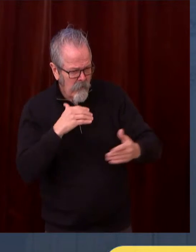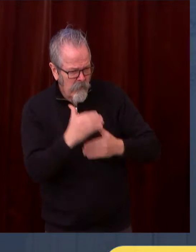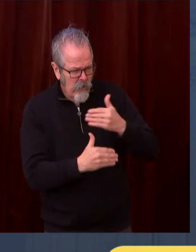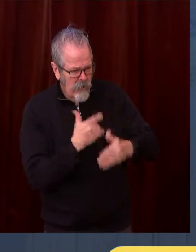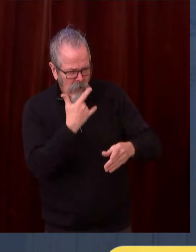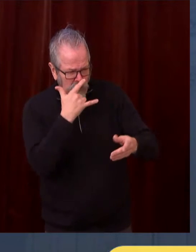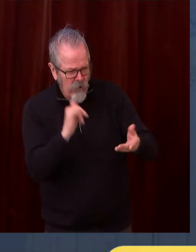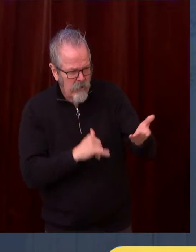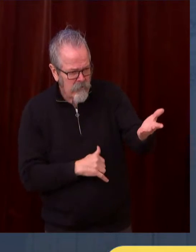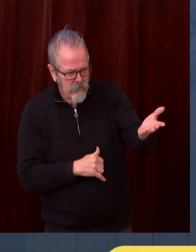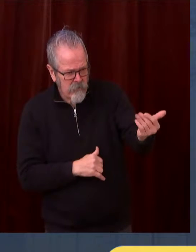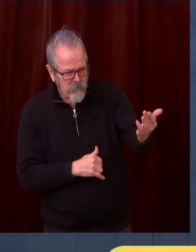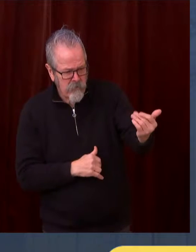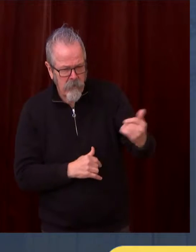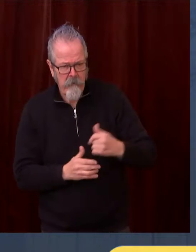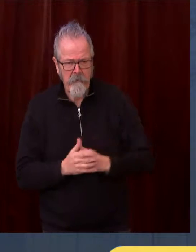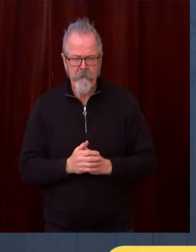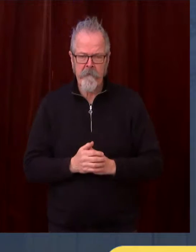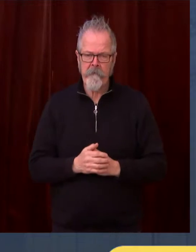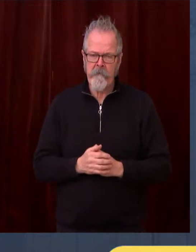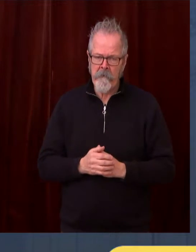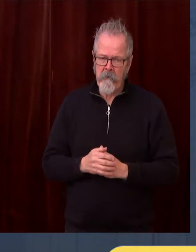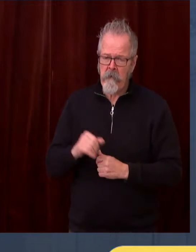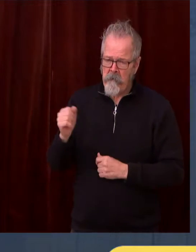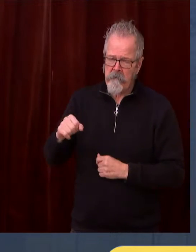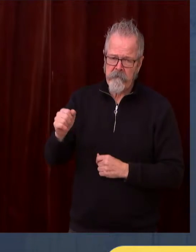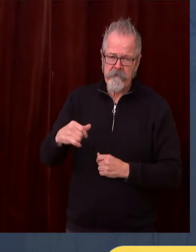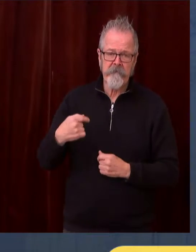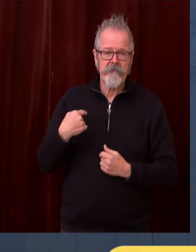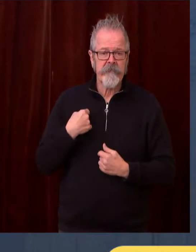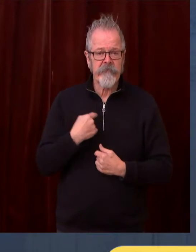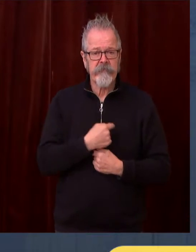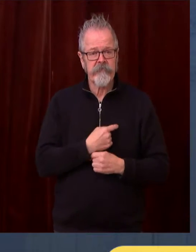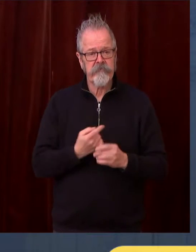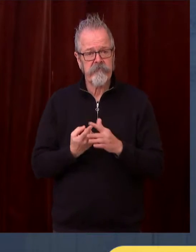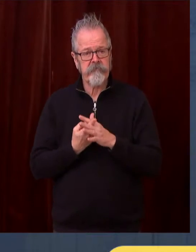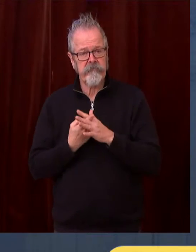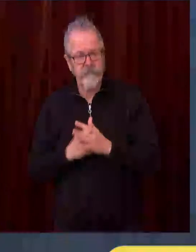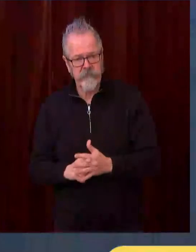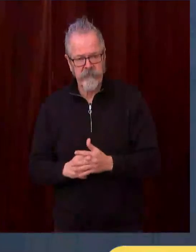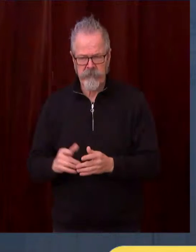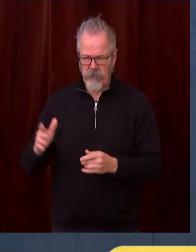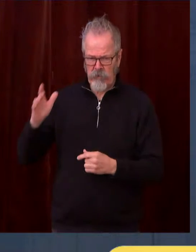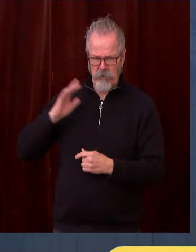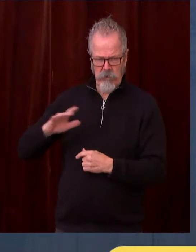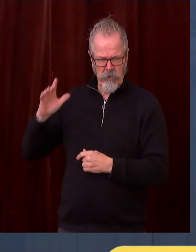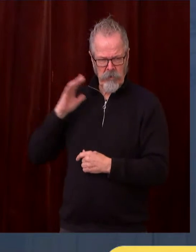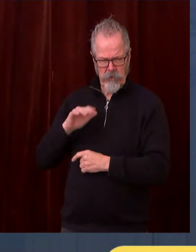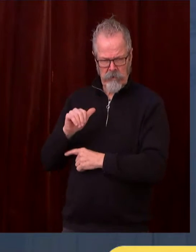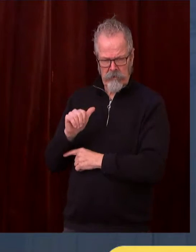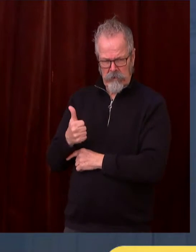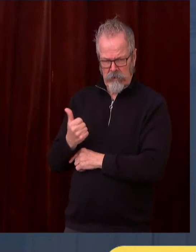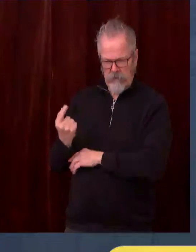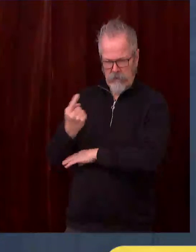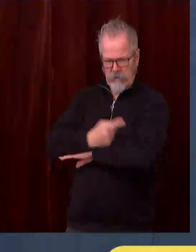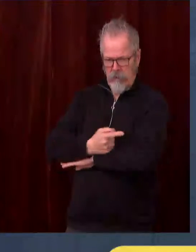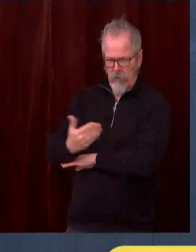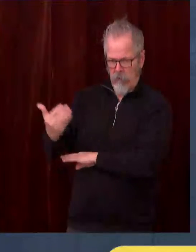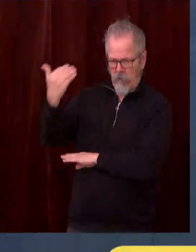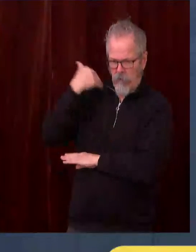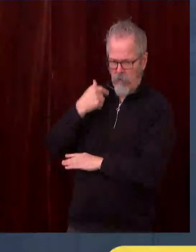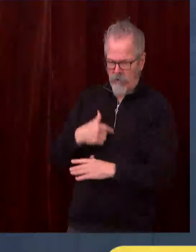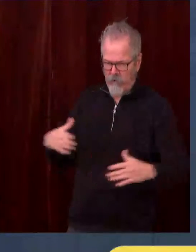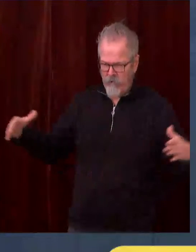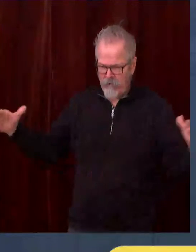we began, about 10 days ago. We immediately worked